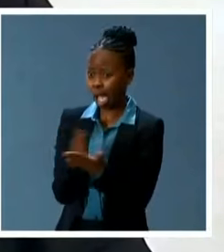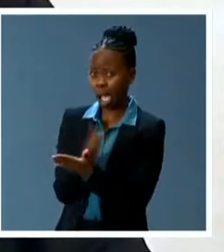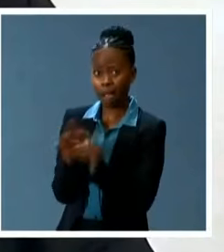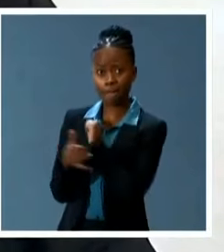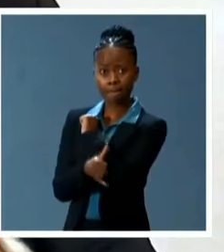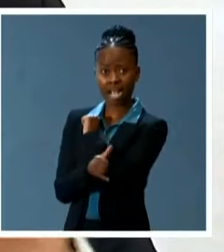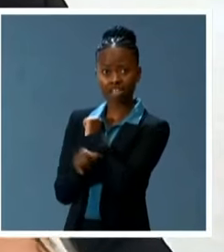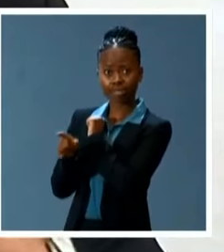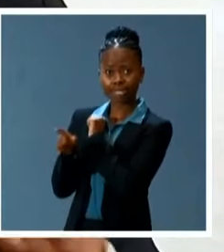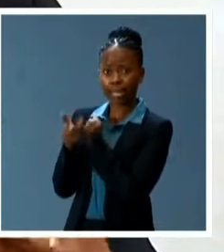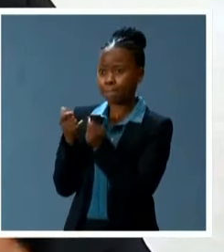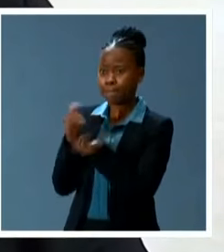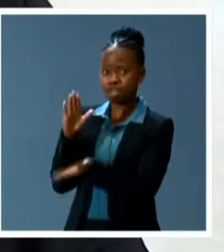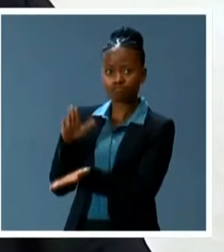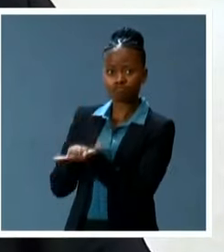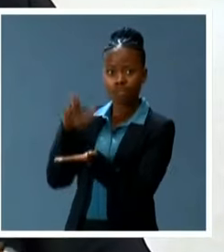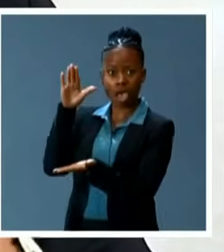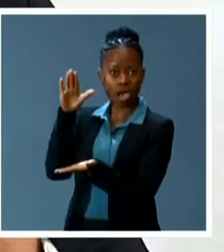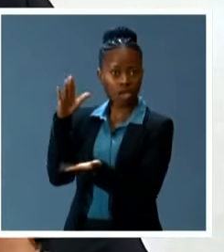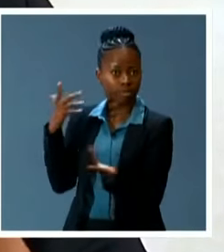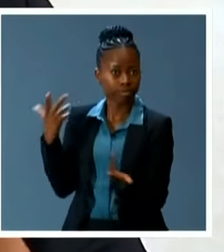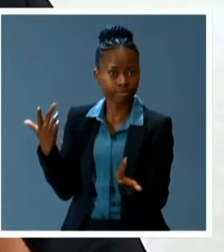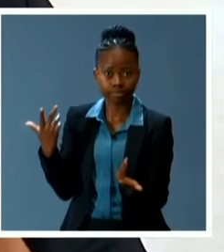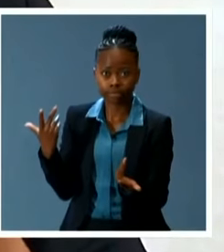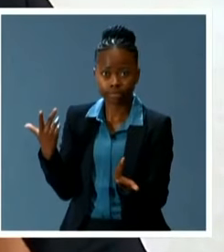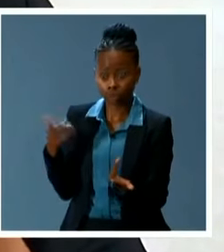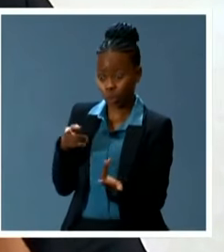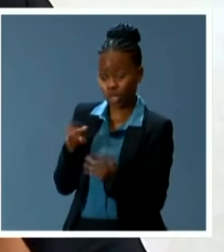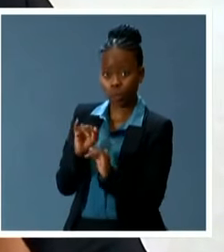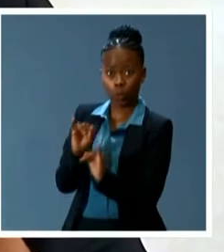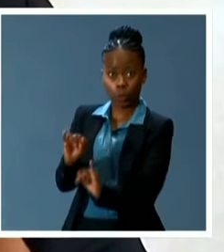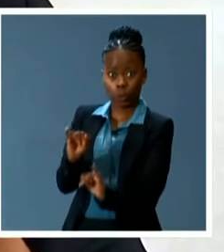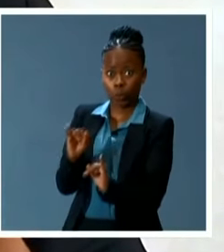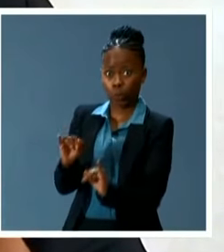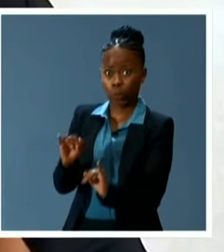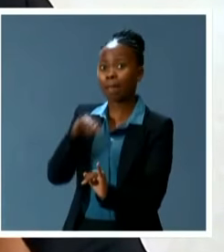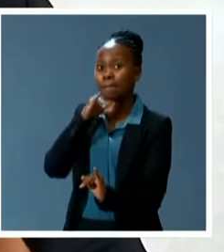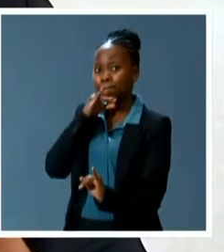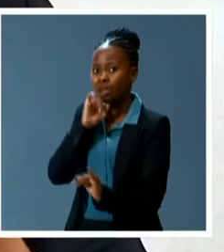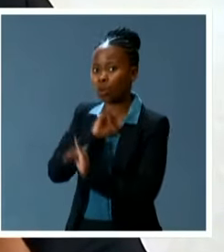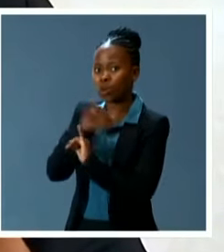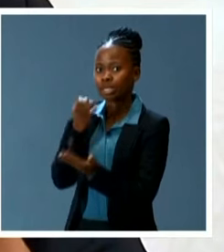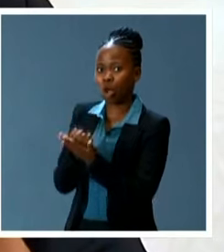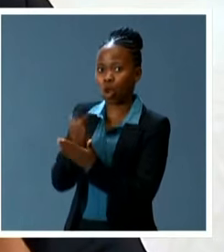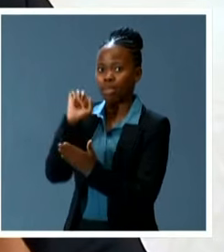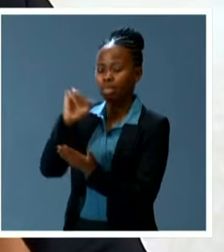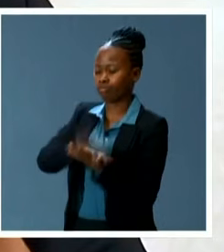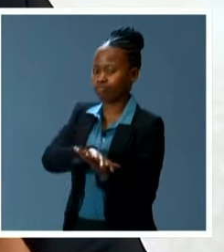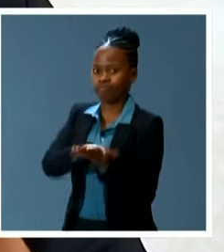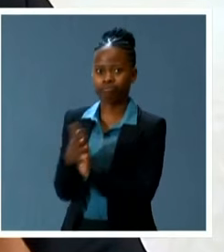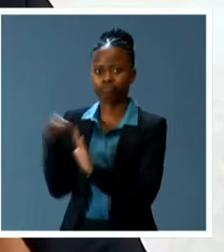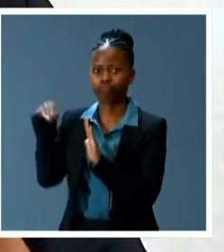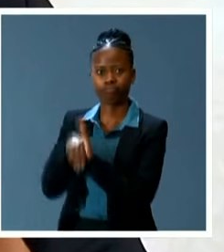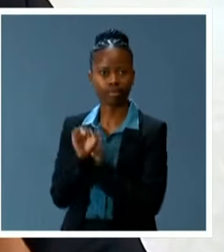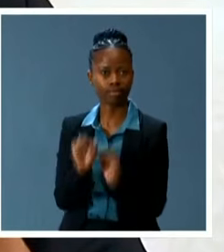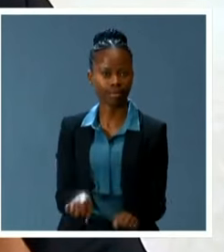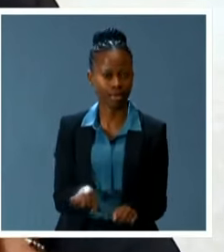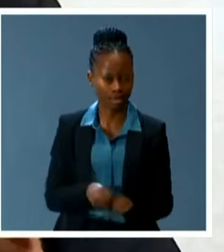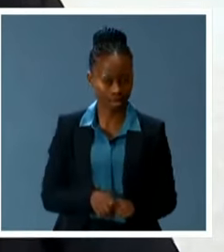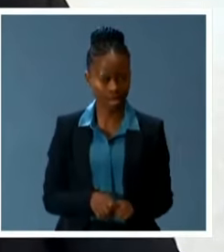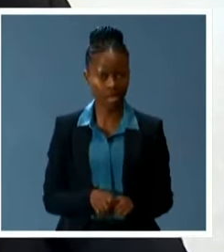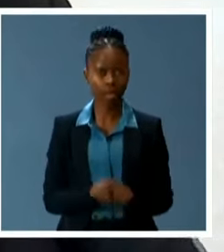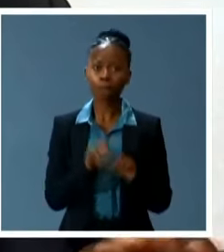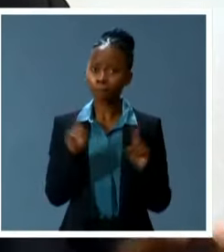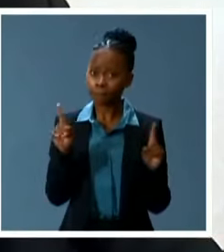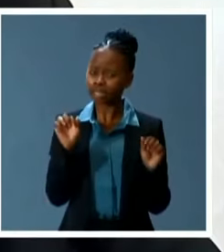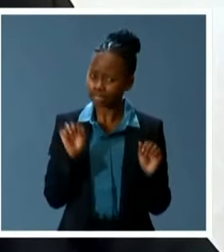trigger a global depression with very dramatic circumstances. So debt alleviation of the developing world is not only in